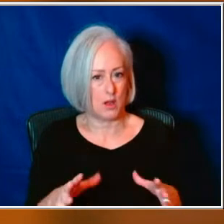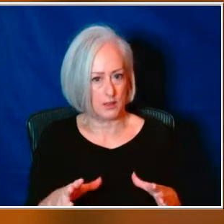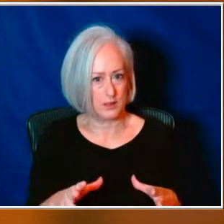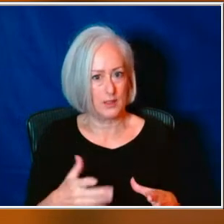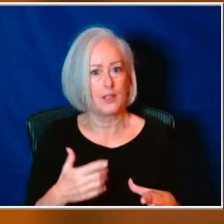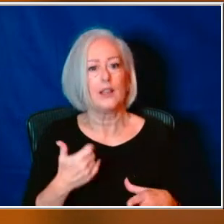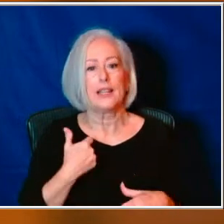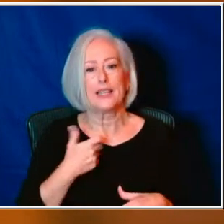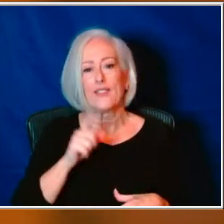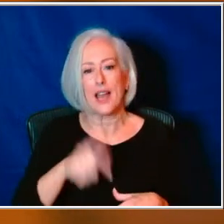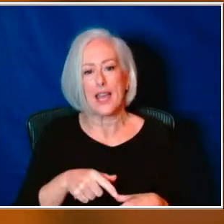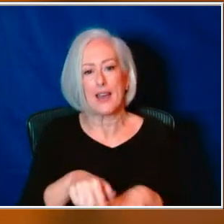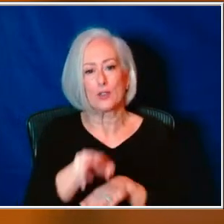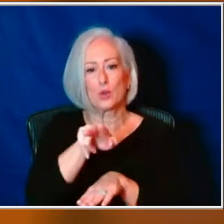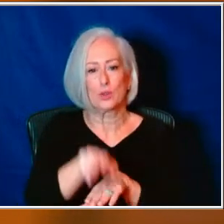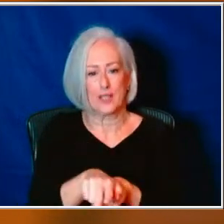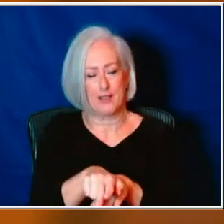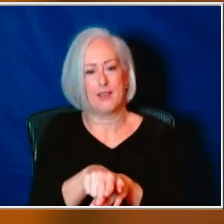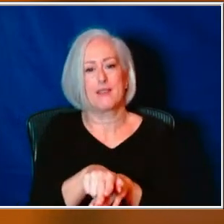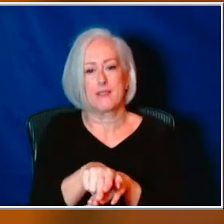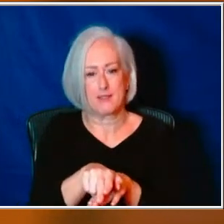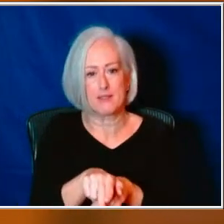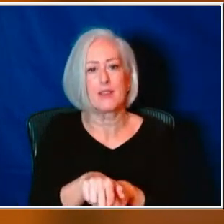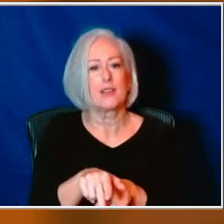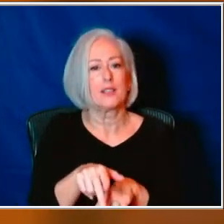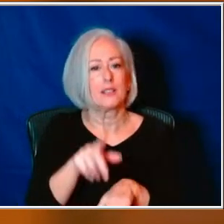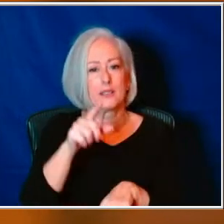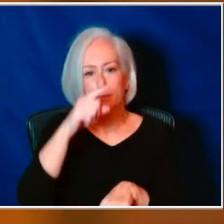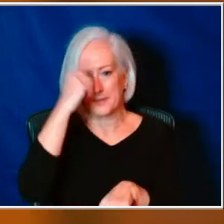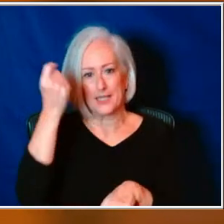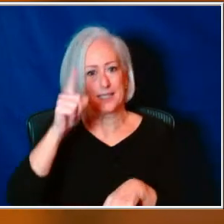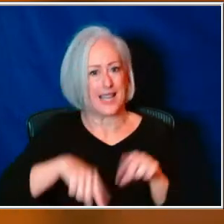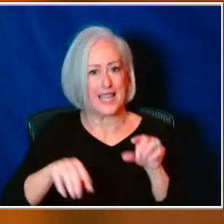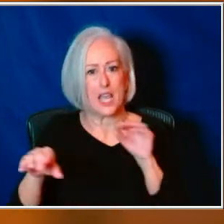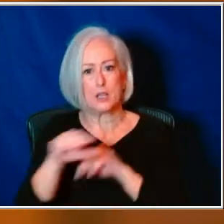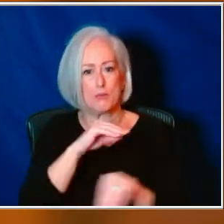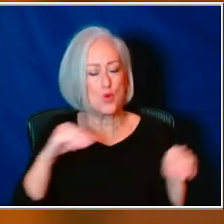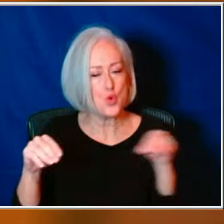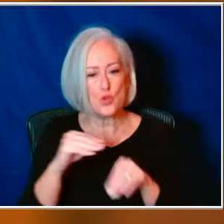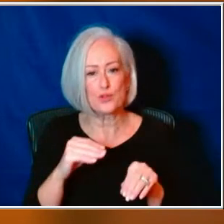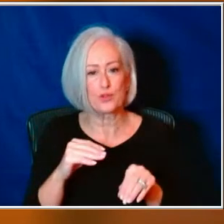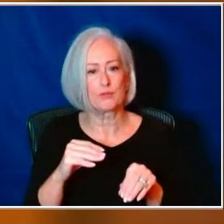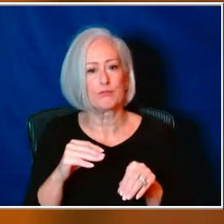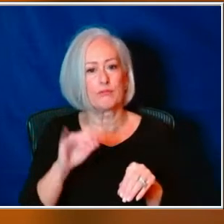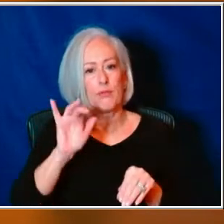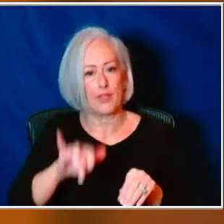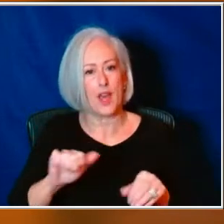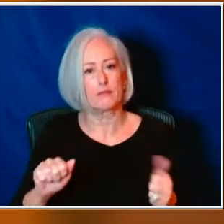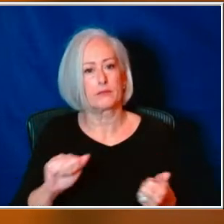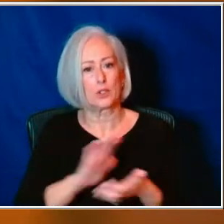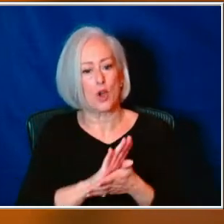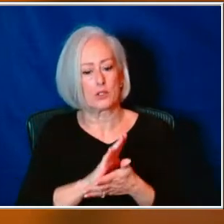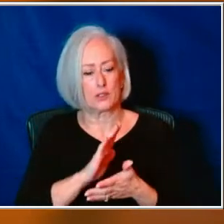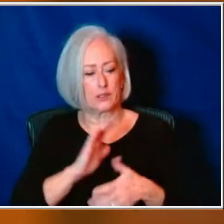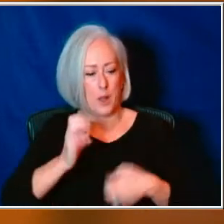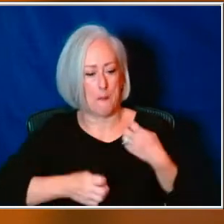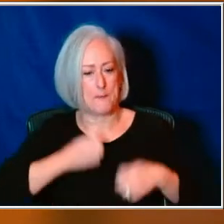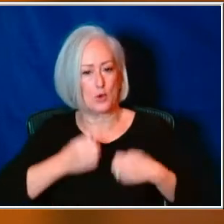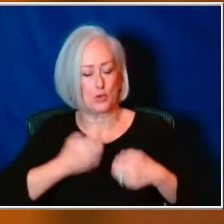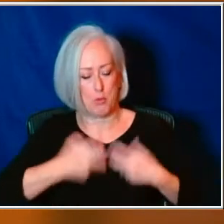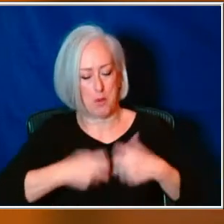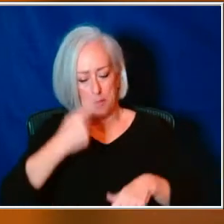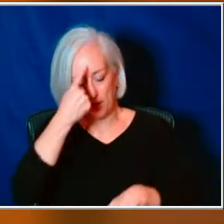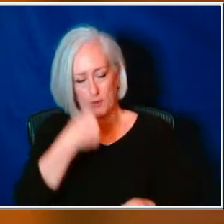or laying on the sofa because I can't move, it's very emotionally difficult for me.